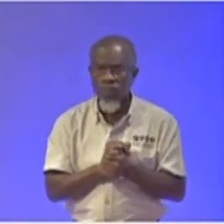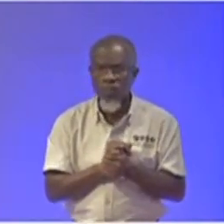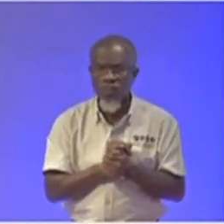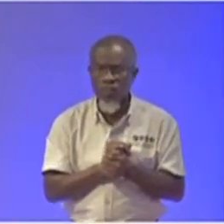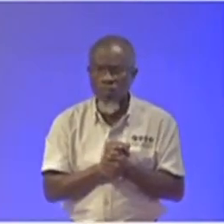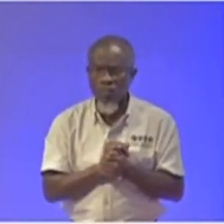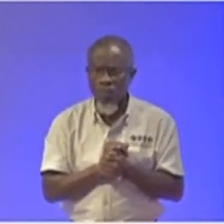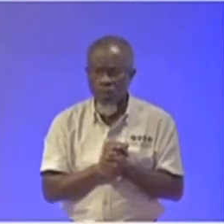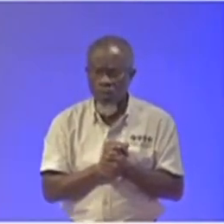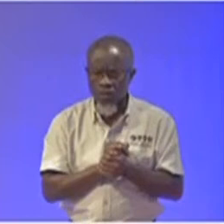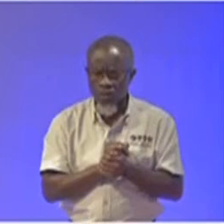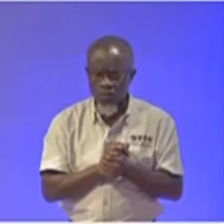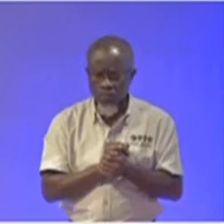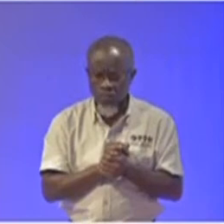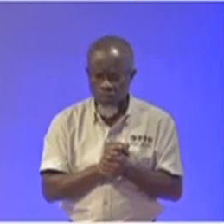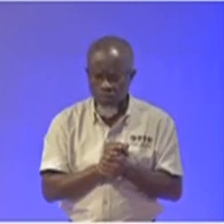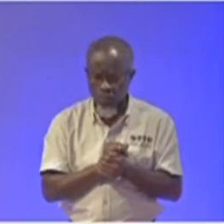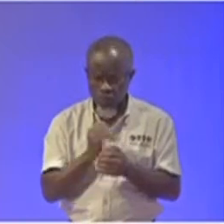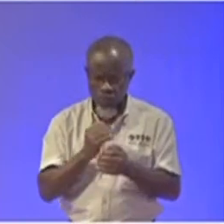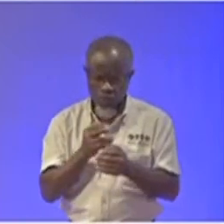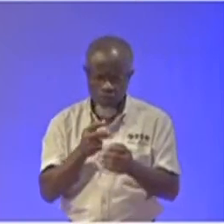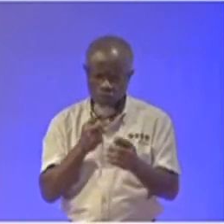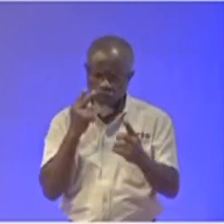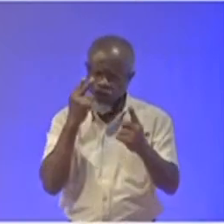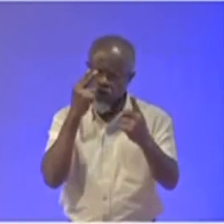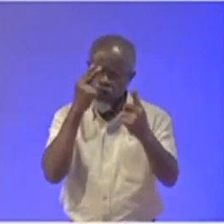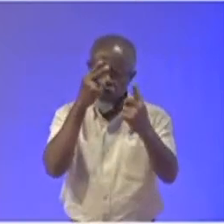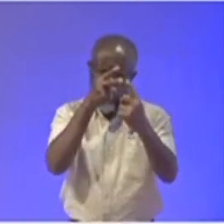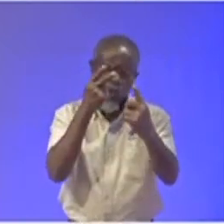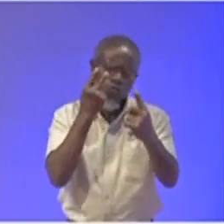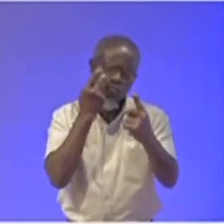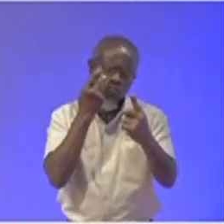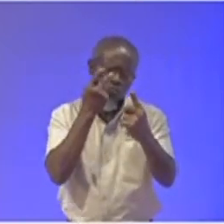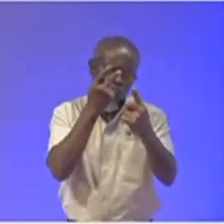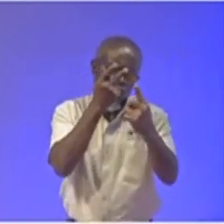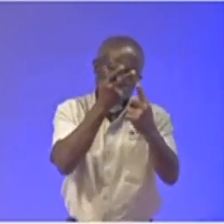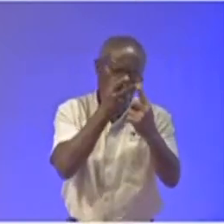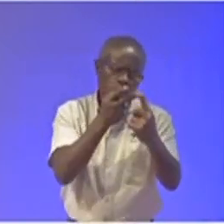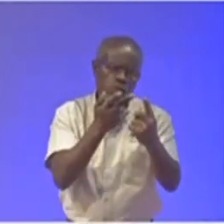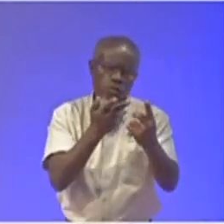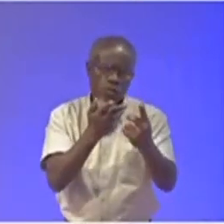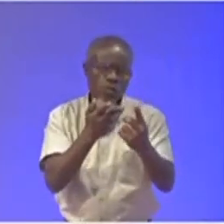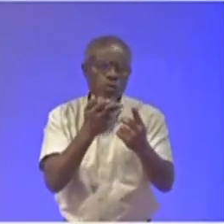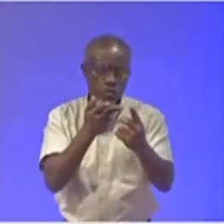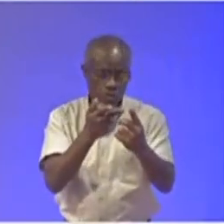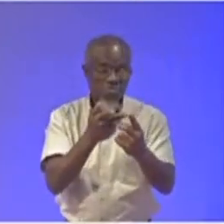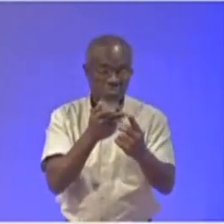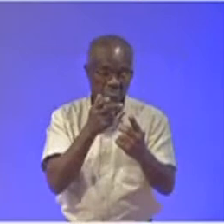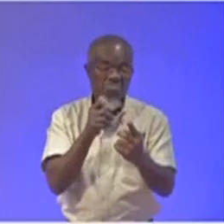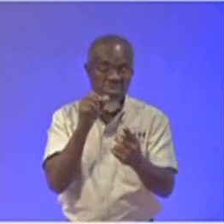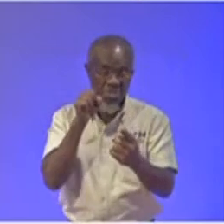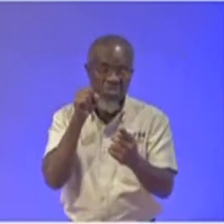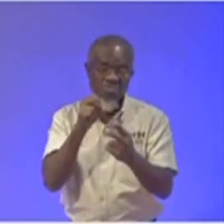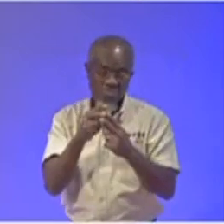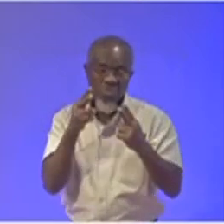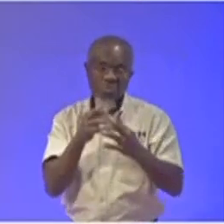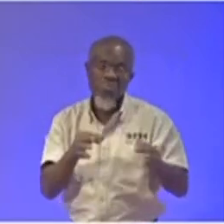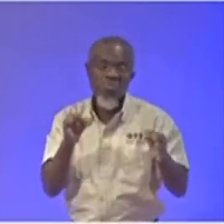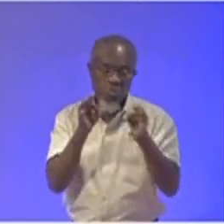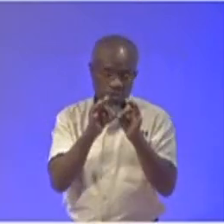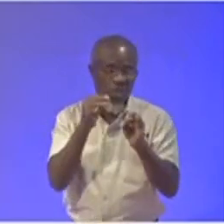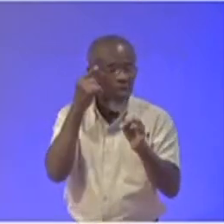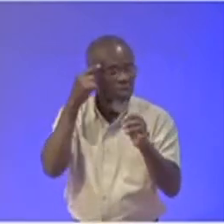things Professor Delisle worked on with us was to set up an individualized education plan, because that way you